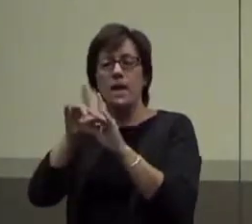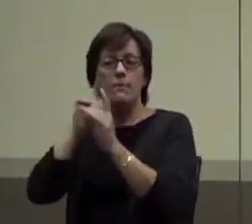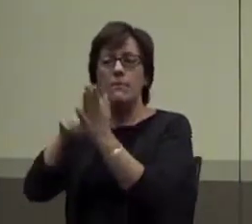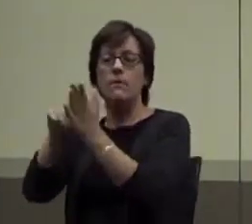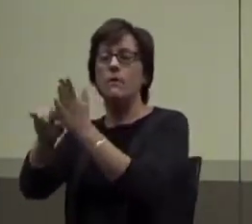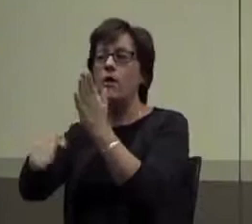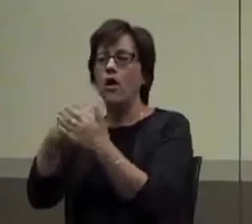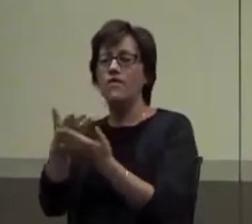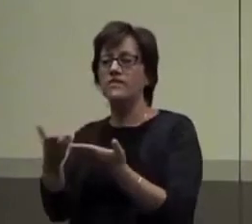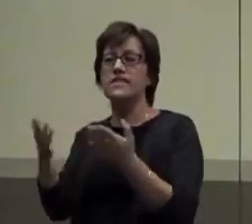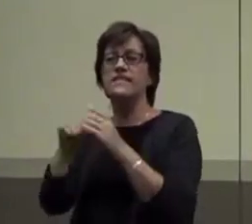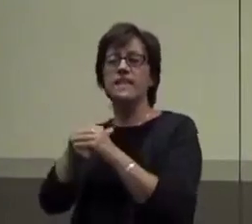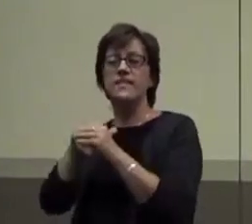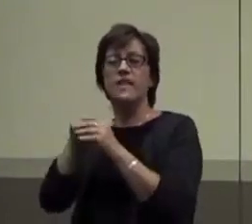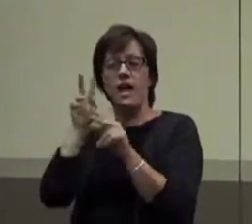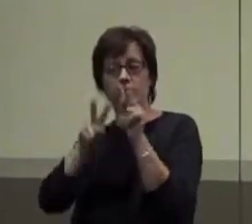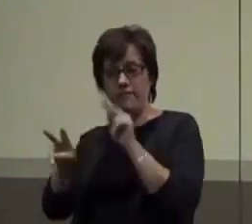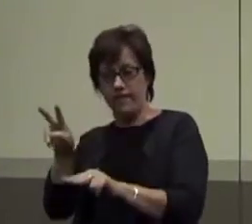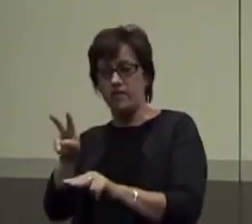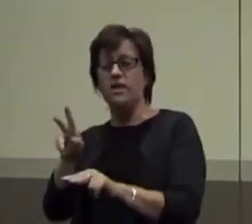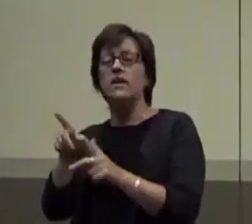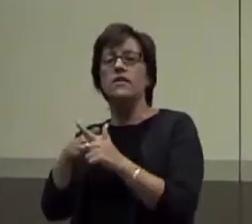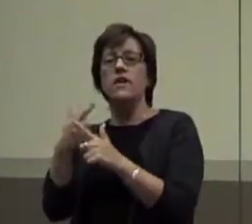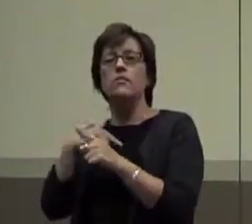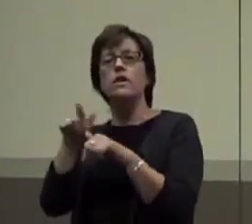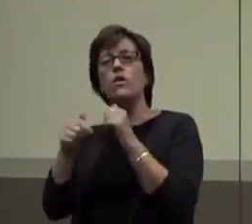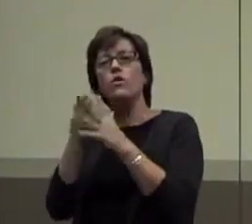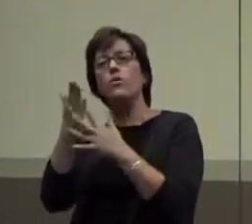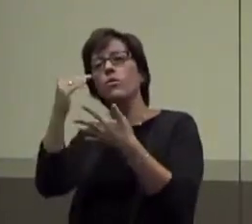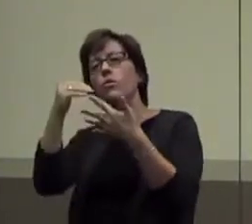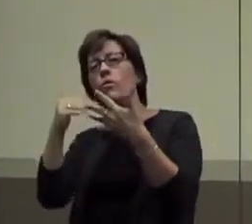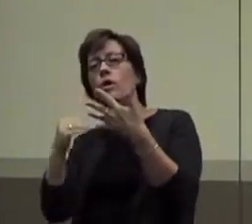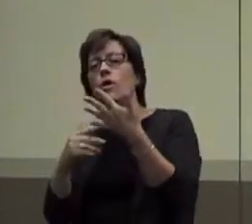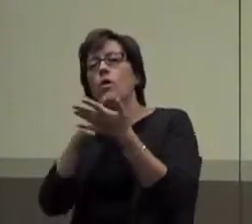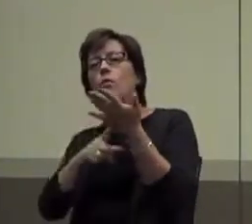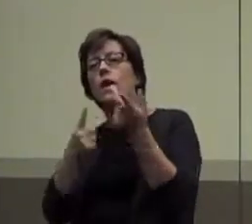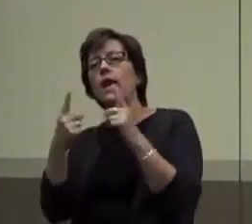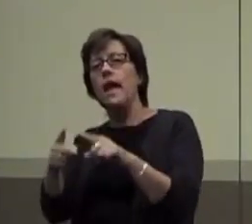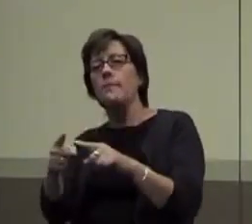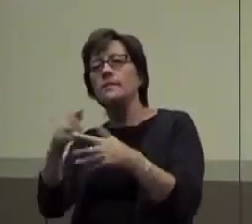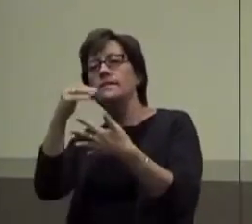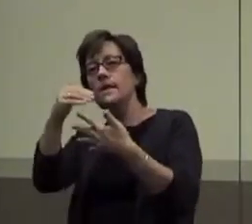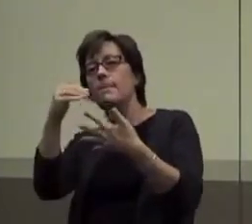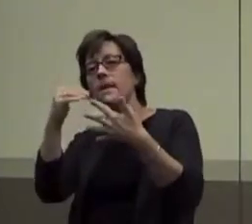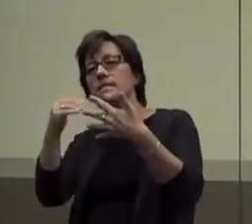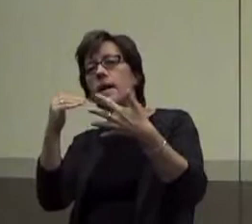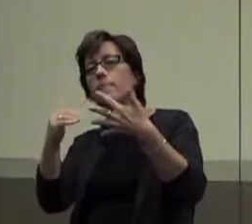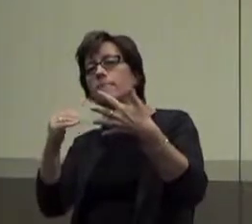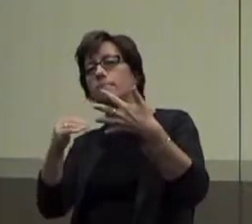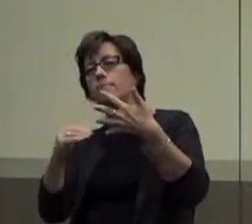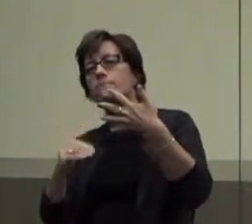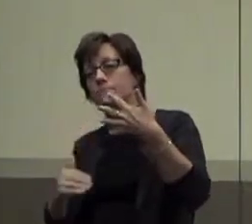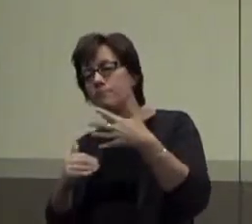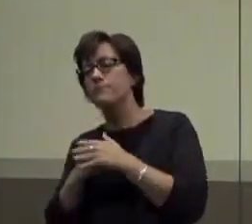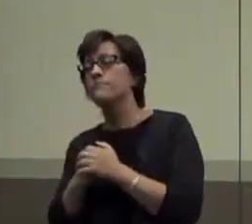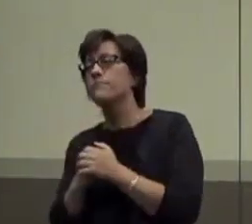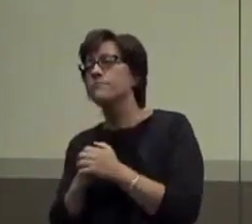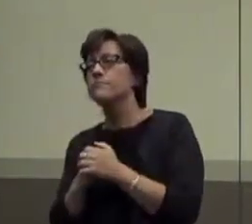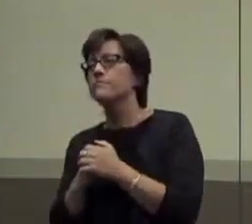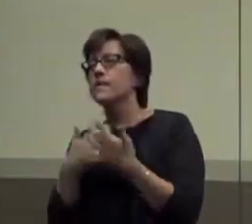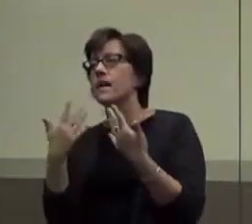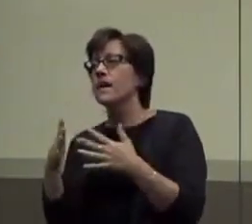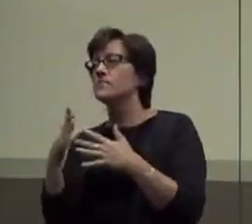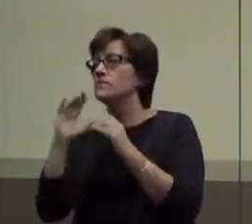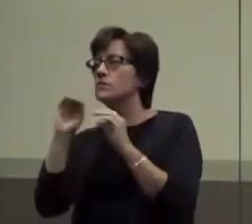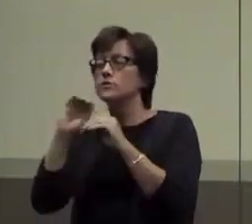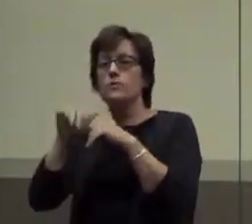observation, and we walk through looking at what happens step by step. So after teaching them how to fill